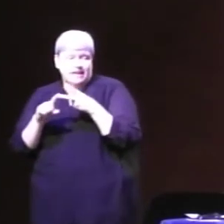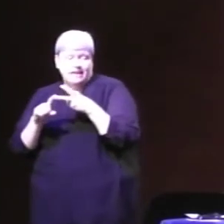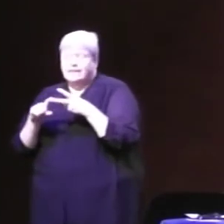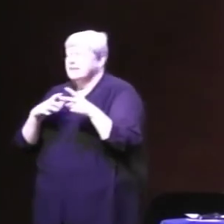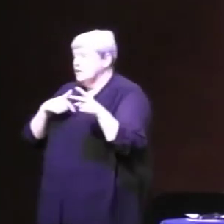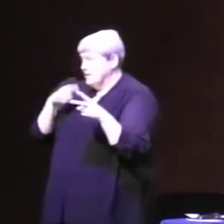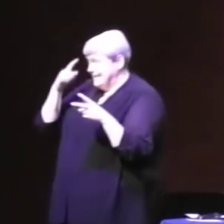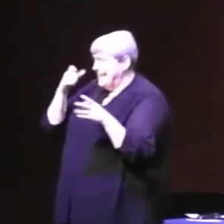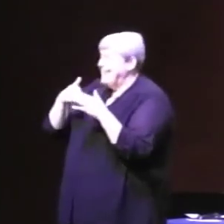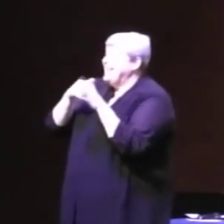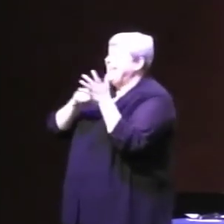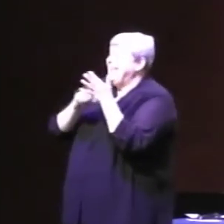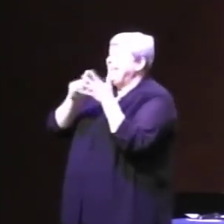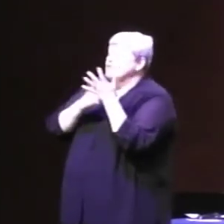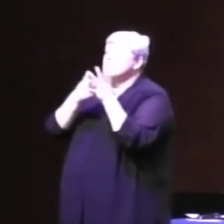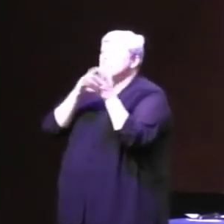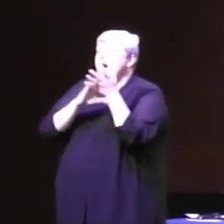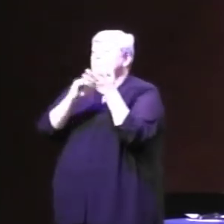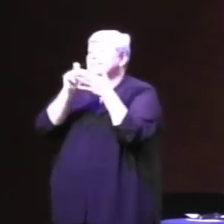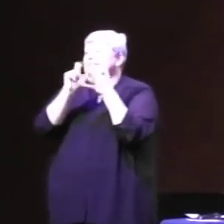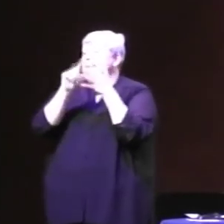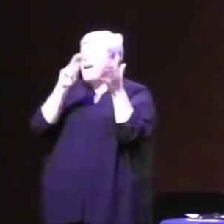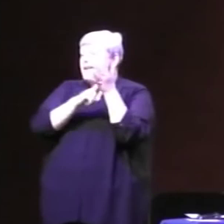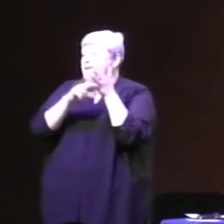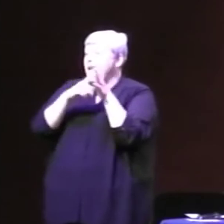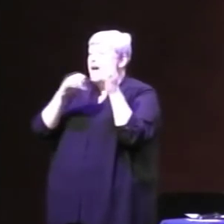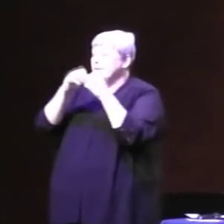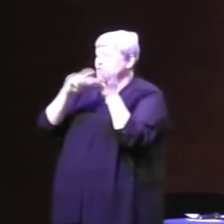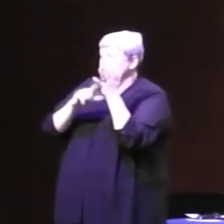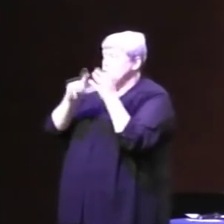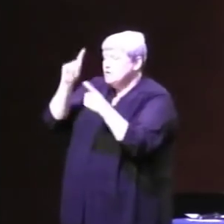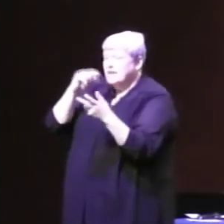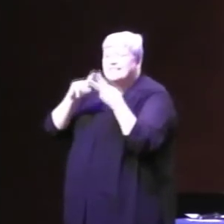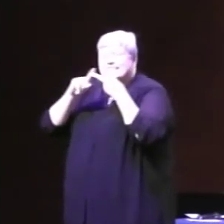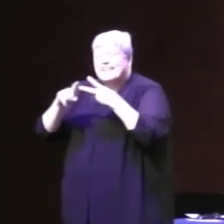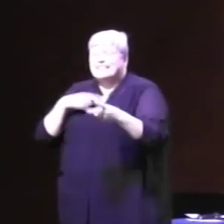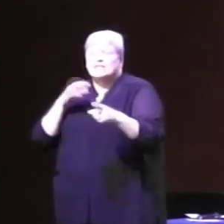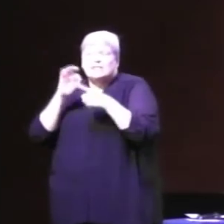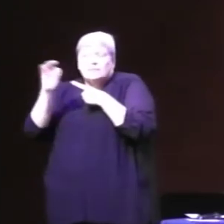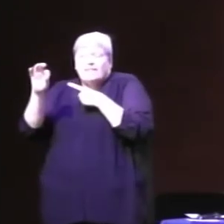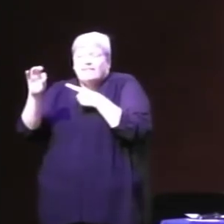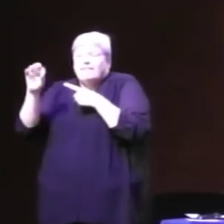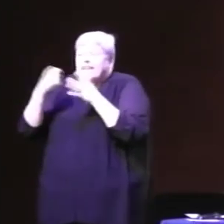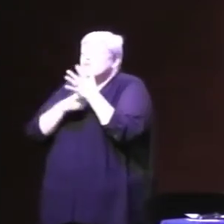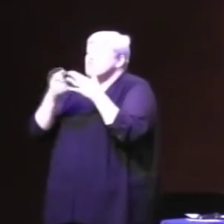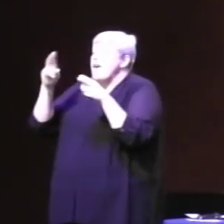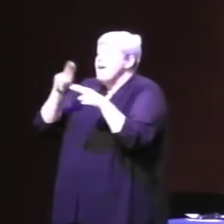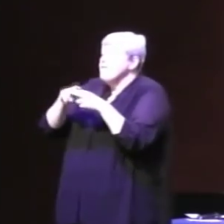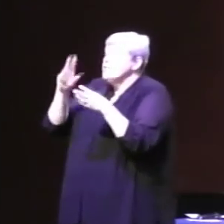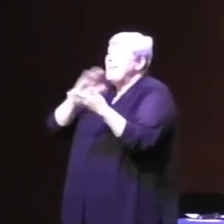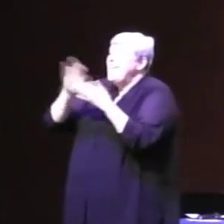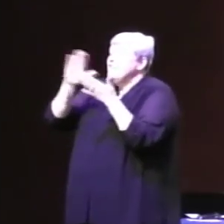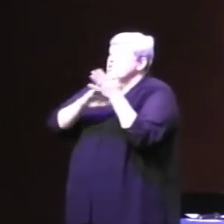President, Congress, Kate Ramsden, Aberdeen TUC, second in this composite with particular reference to the HMRC